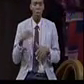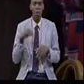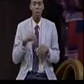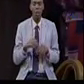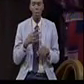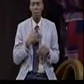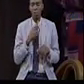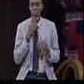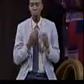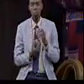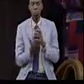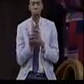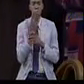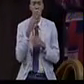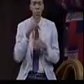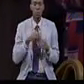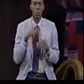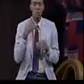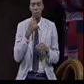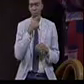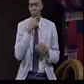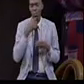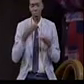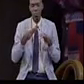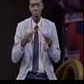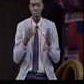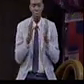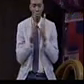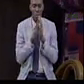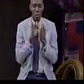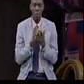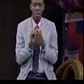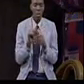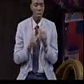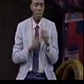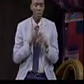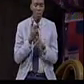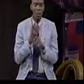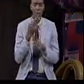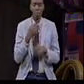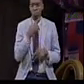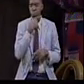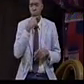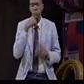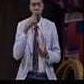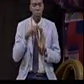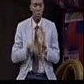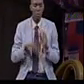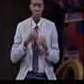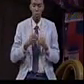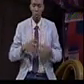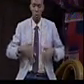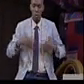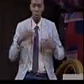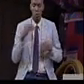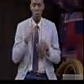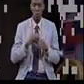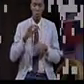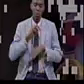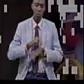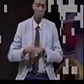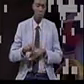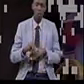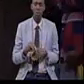want you to pray that God will take away dryness from you, dryness from your ministry. You'll be laboring